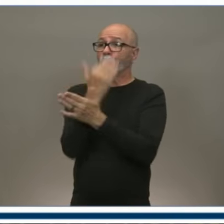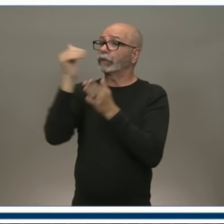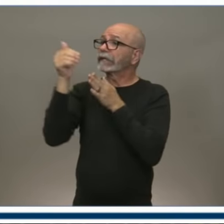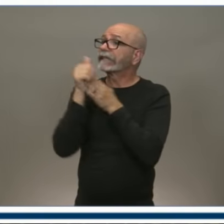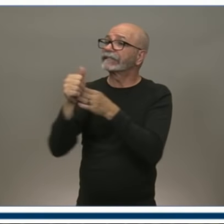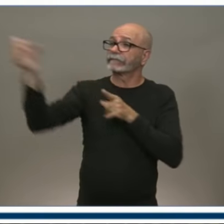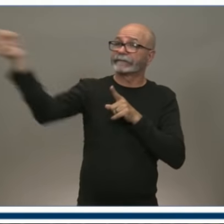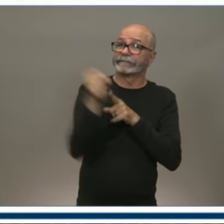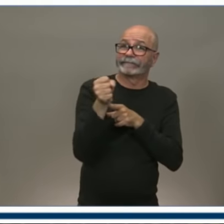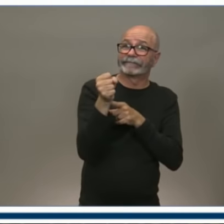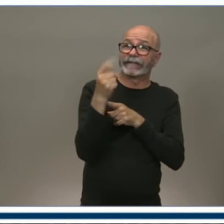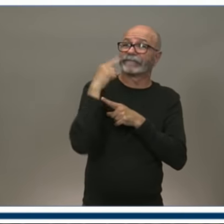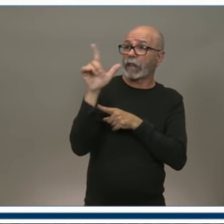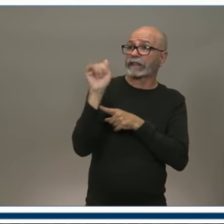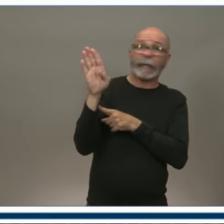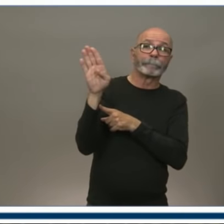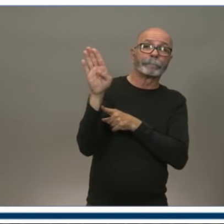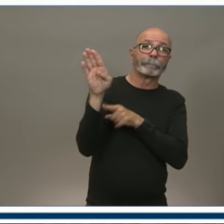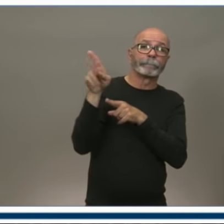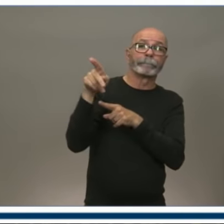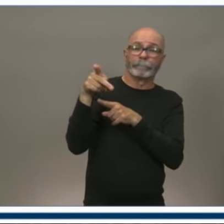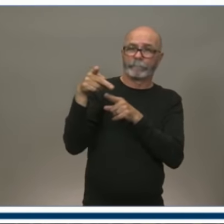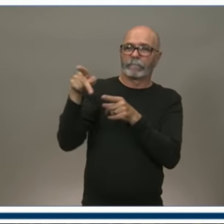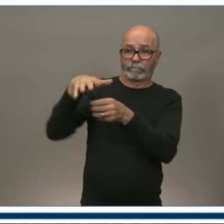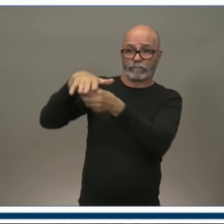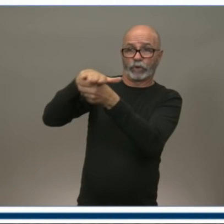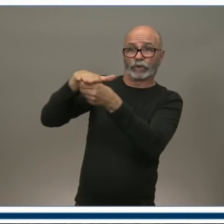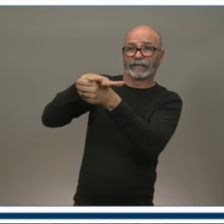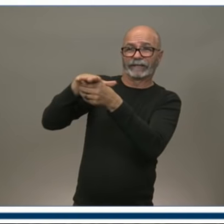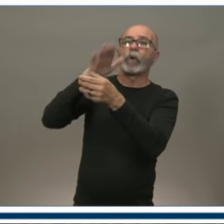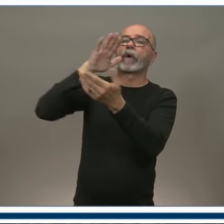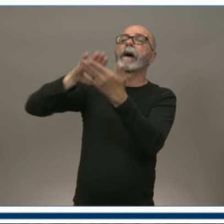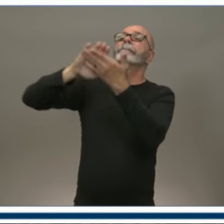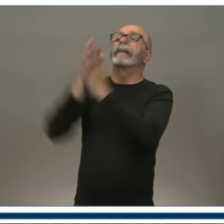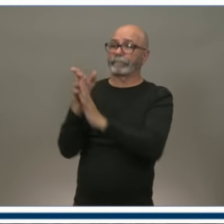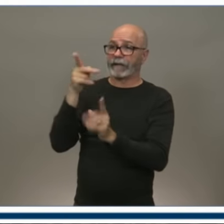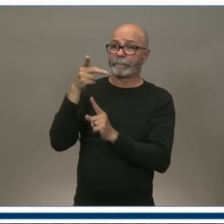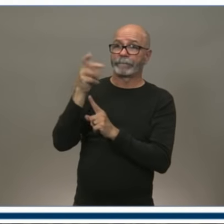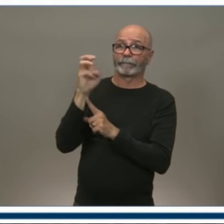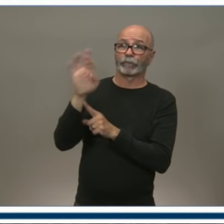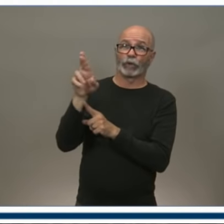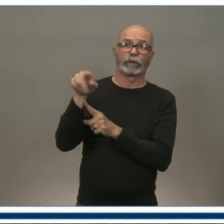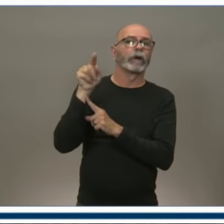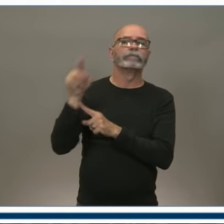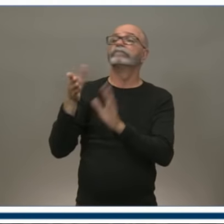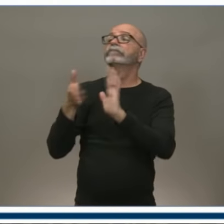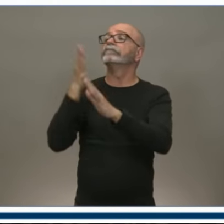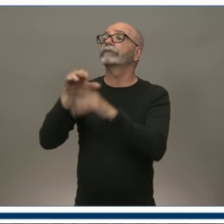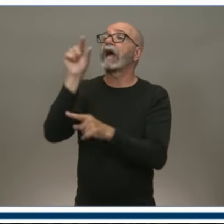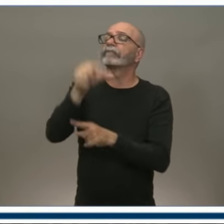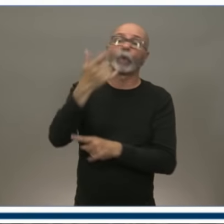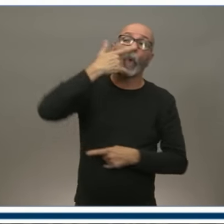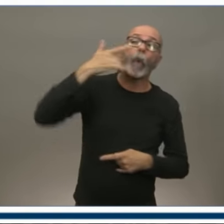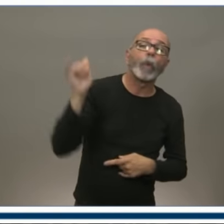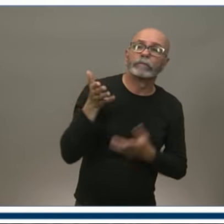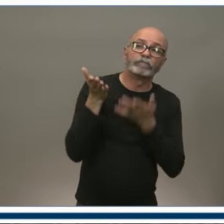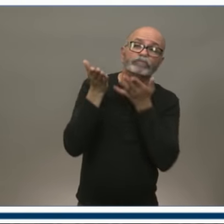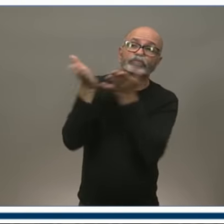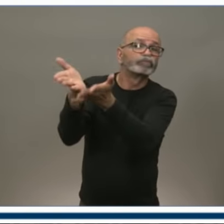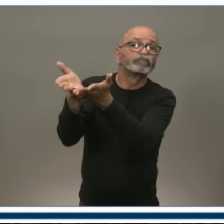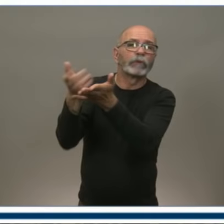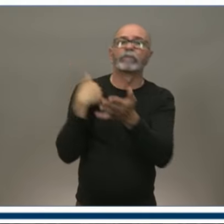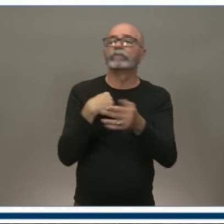will become the next premier, and they will set the course on and the future of their government. And I look forward to watching them do